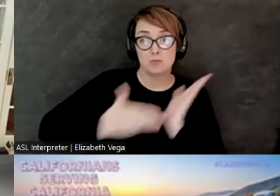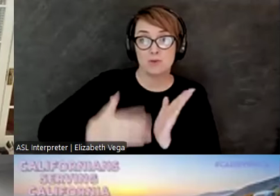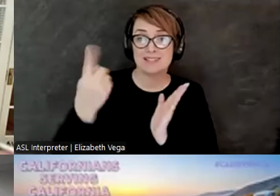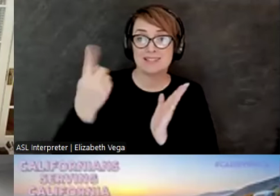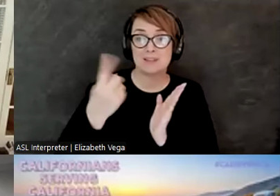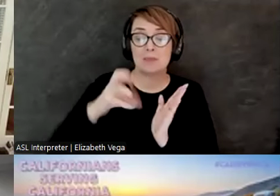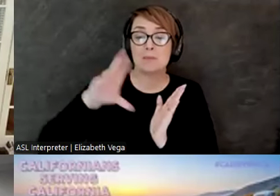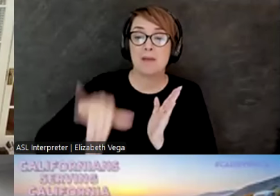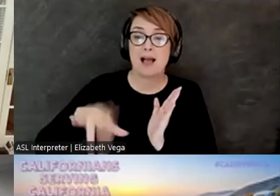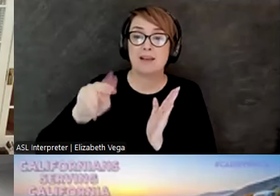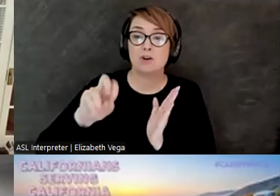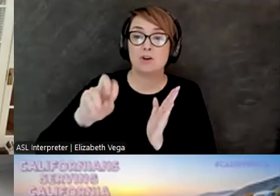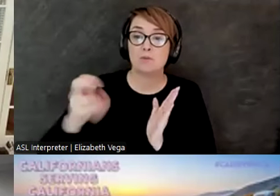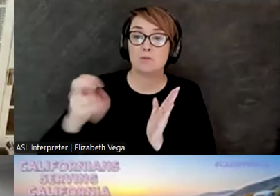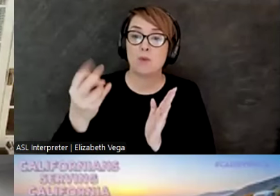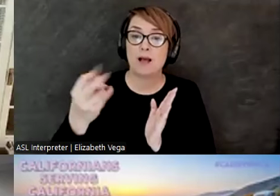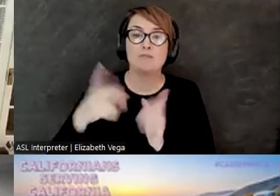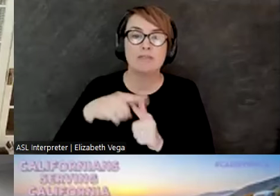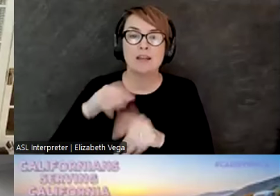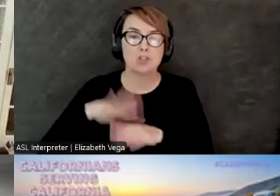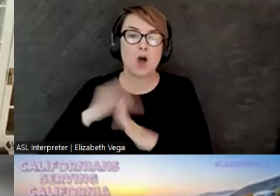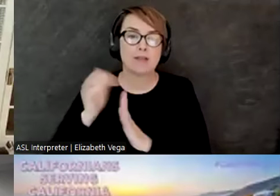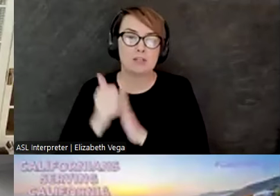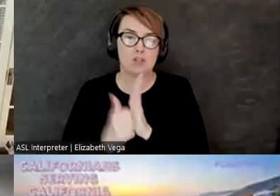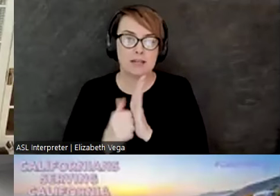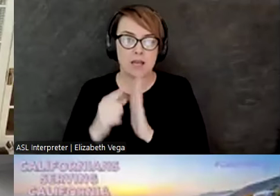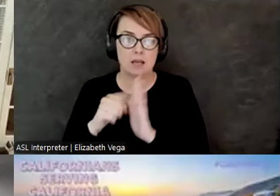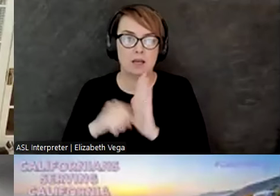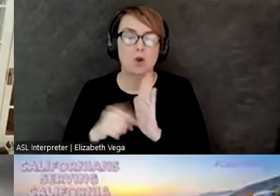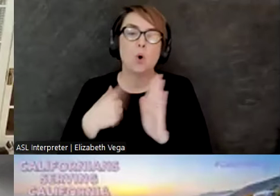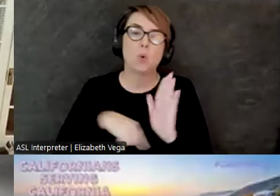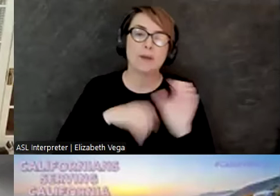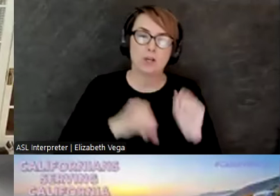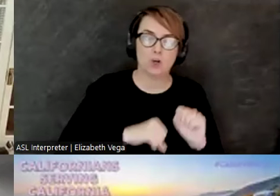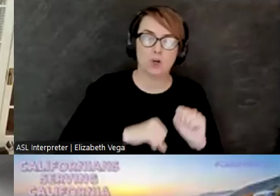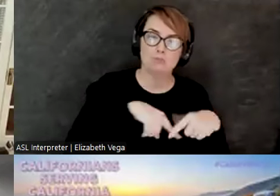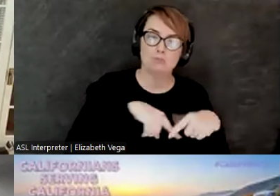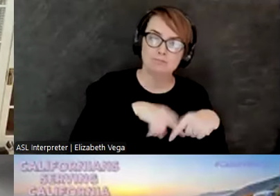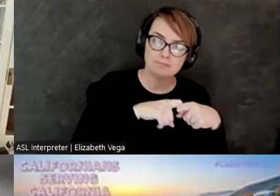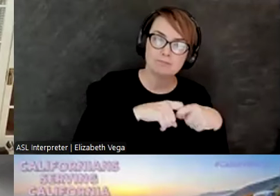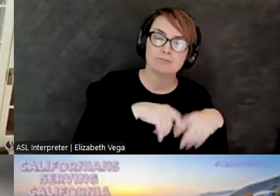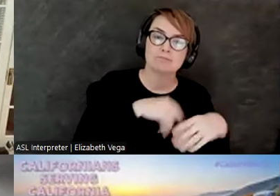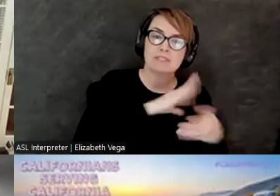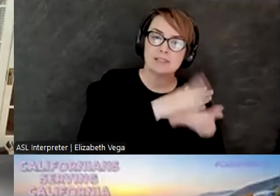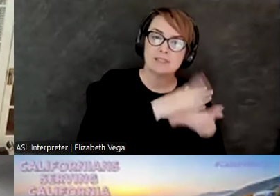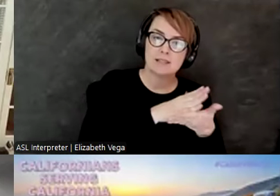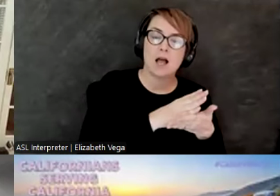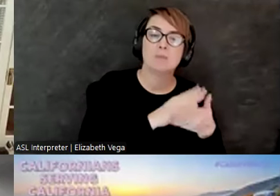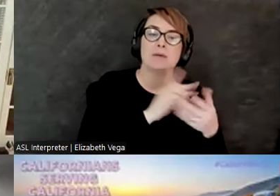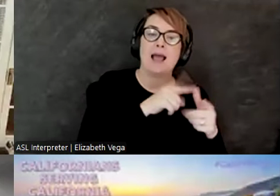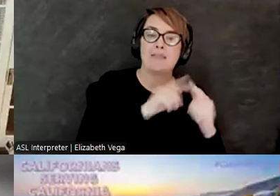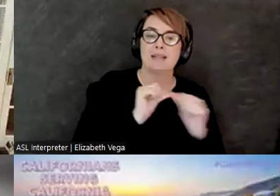that, again, we could recess and continue on November 12th, and there is an agenda item. Should there be a subcommittee? Should it